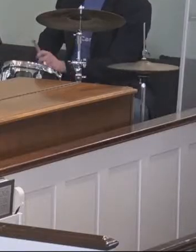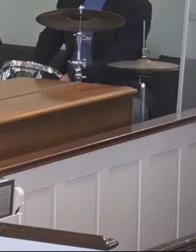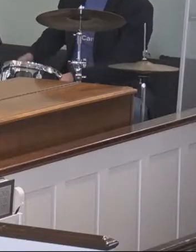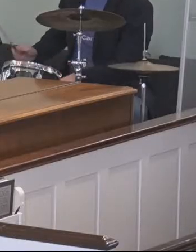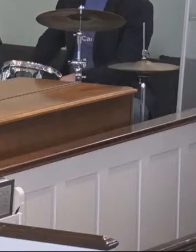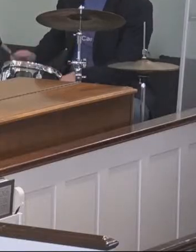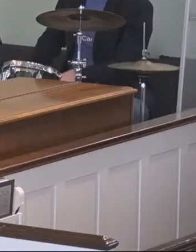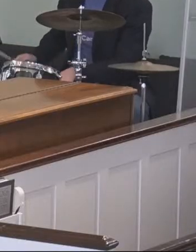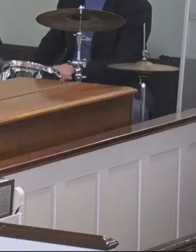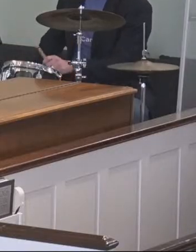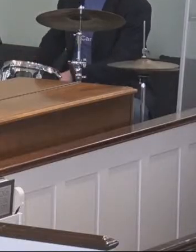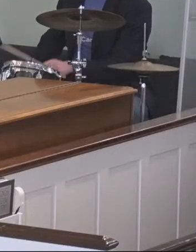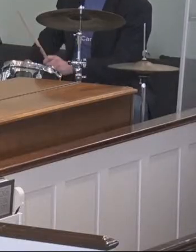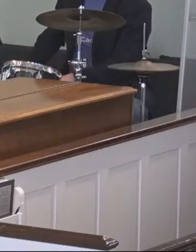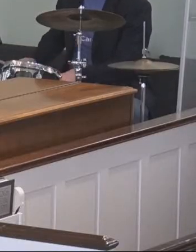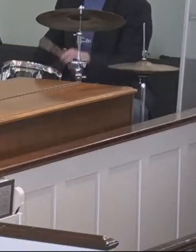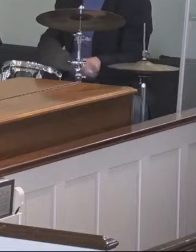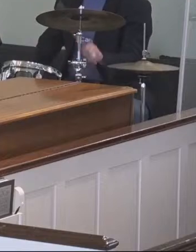Yes. Yes.